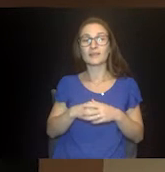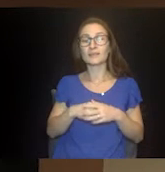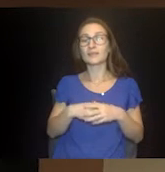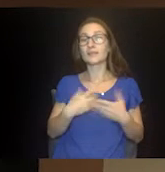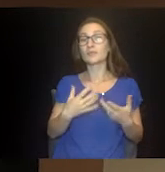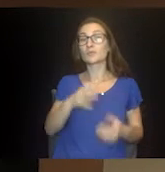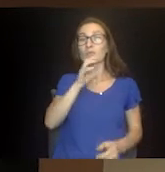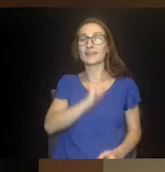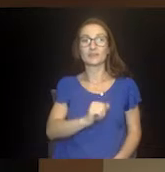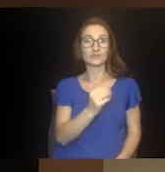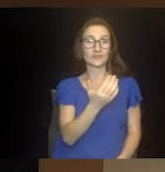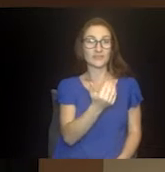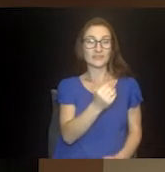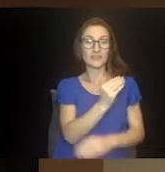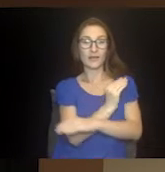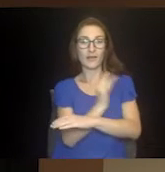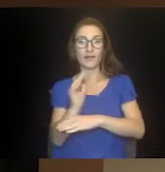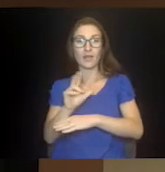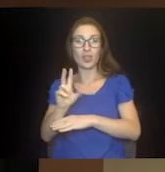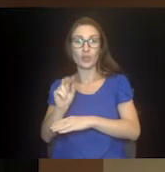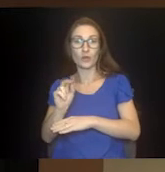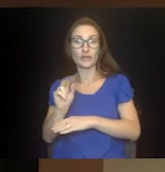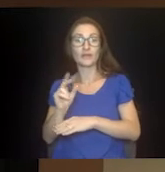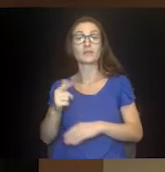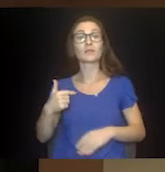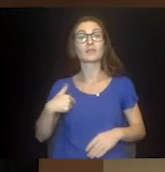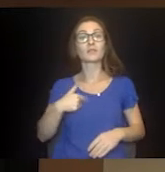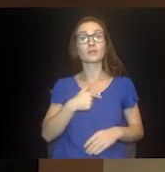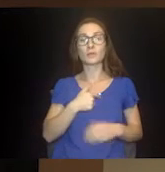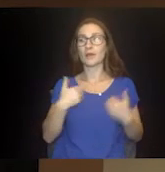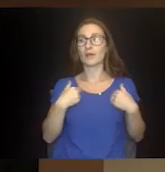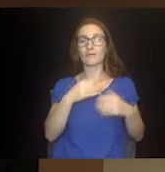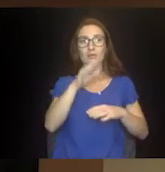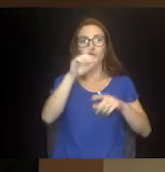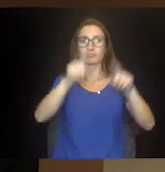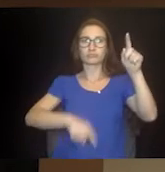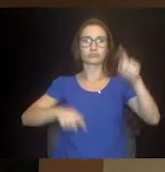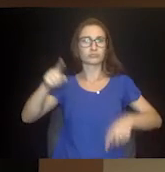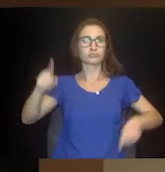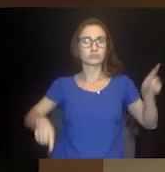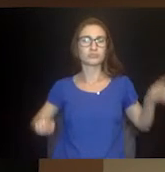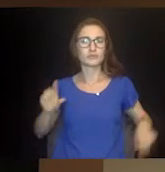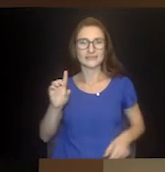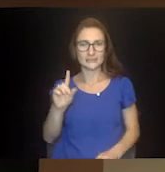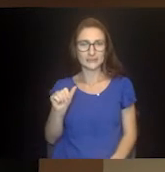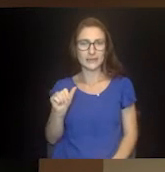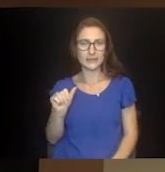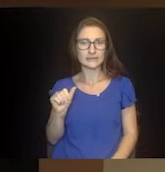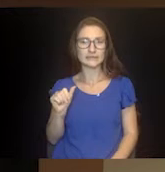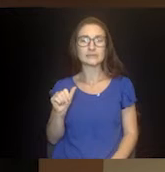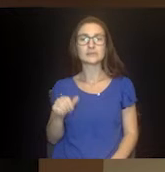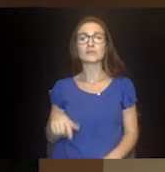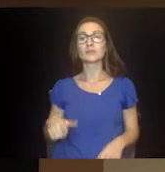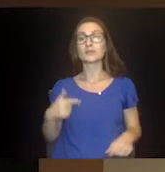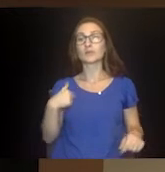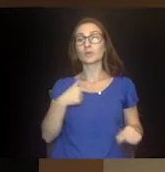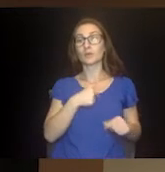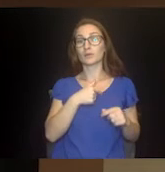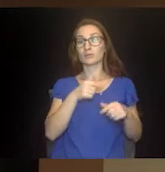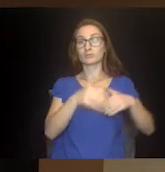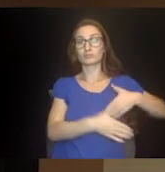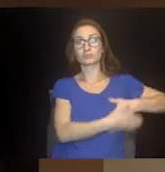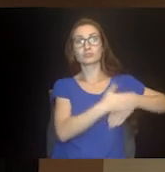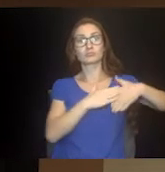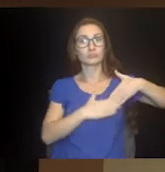youth and emerging leaders between the ages of 15 to 30, different spectrum disabilities from visual to physical to intellectual